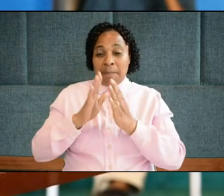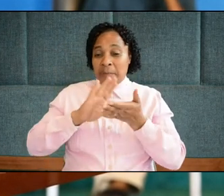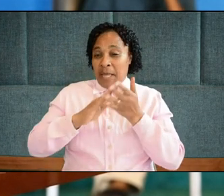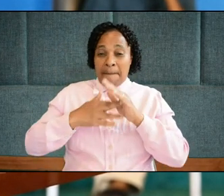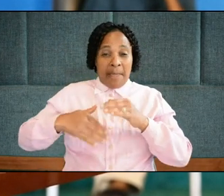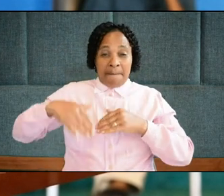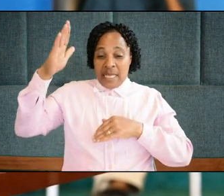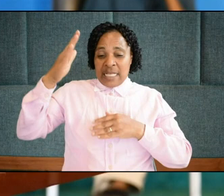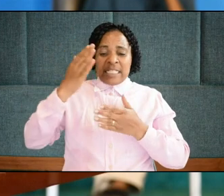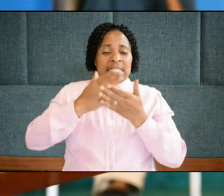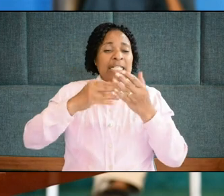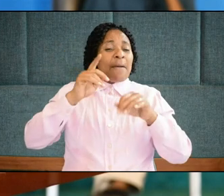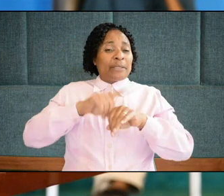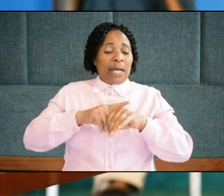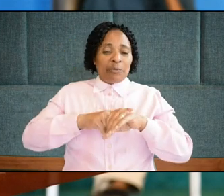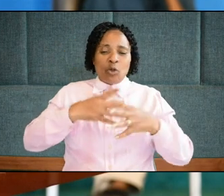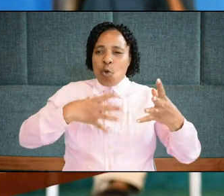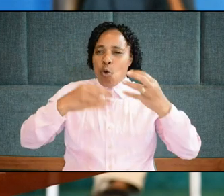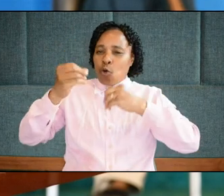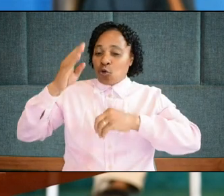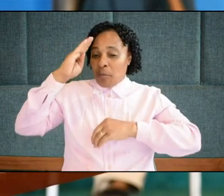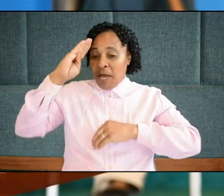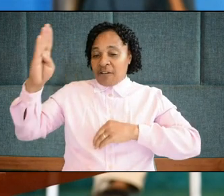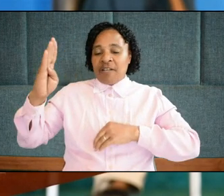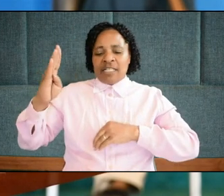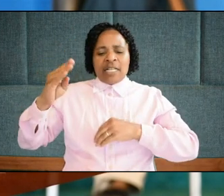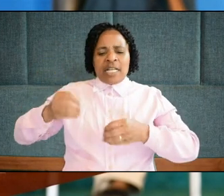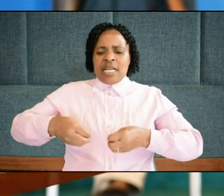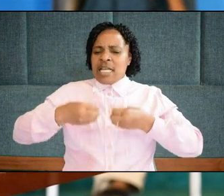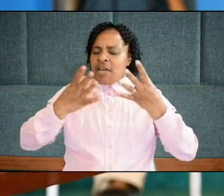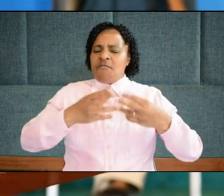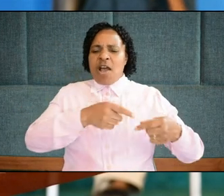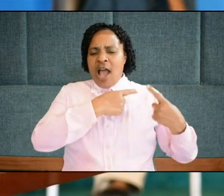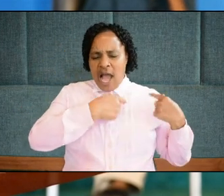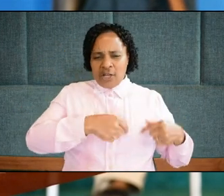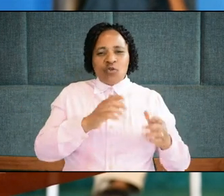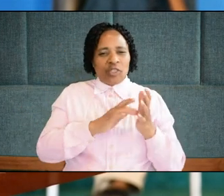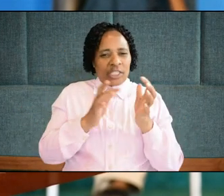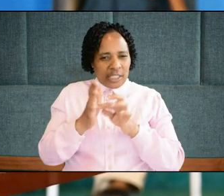Sometimes they do go for pathfinders, and they want to give their hearts to Jesus too.